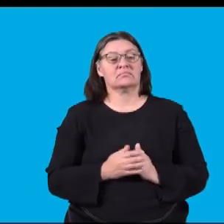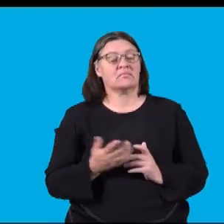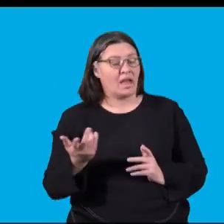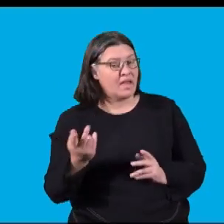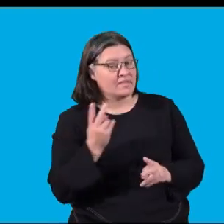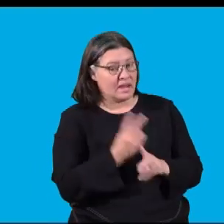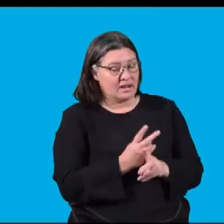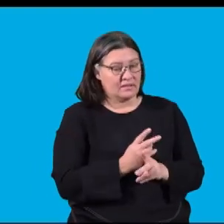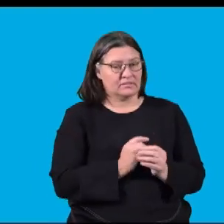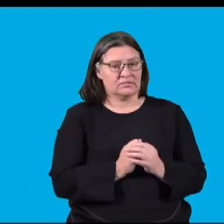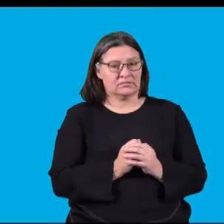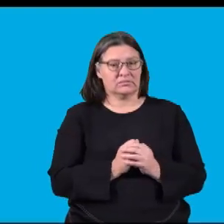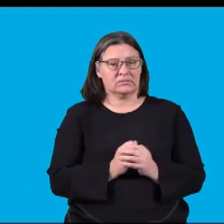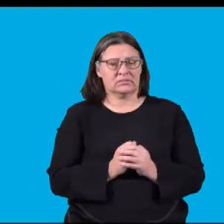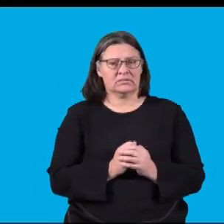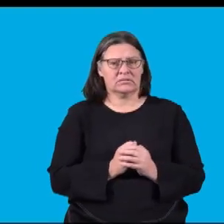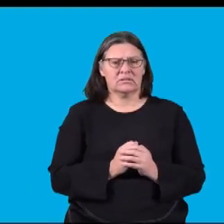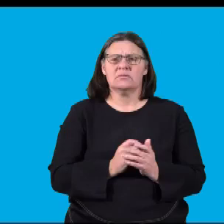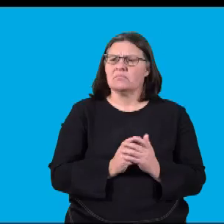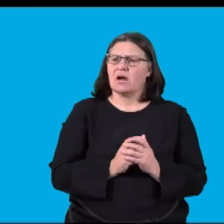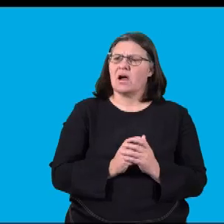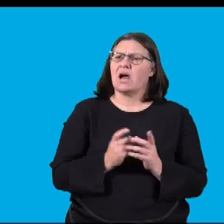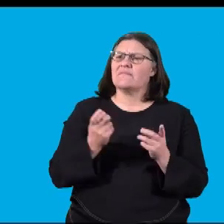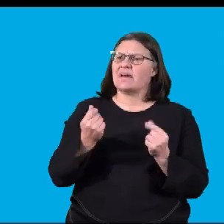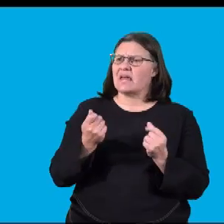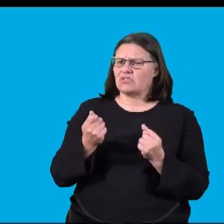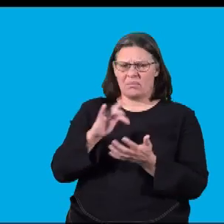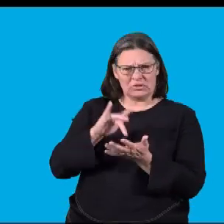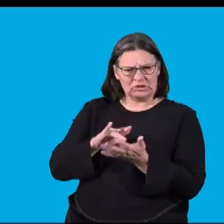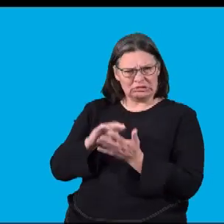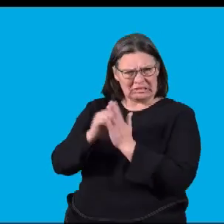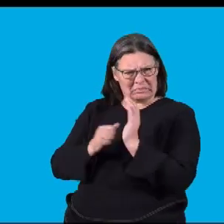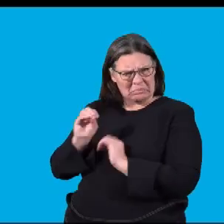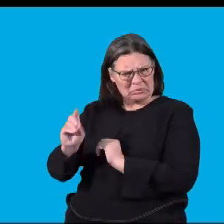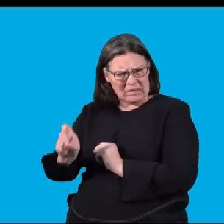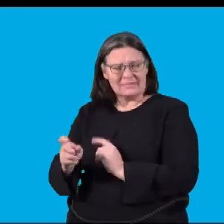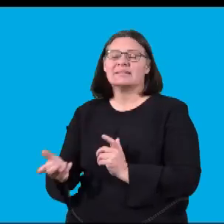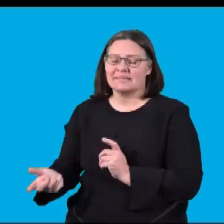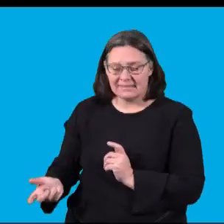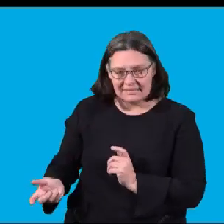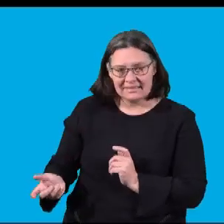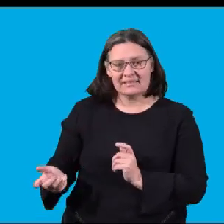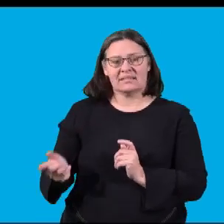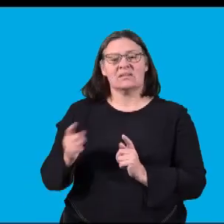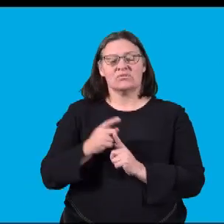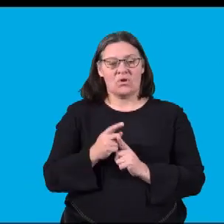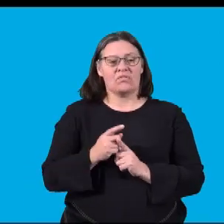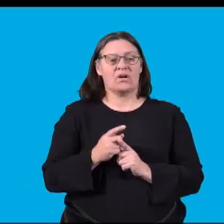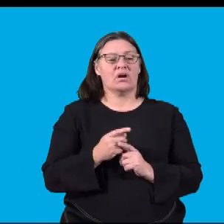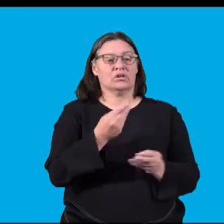278,850. And then, do I record in the statement of financial position? Yes. So I'll come here to